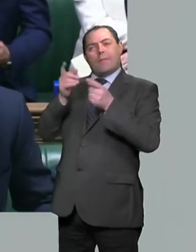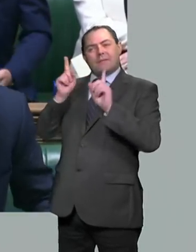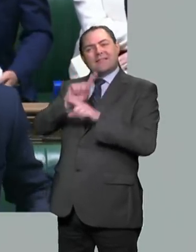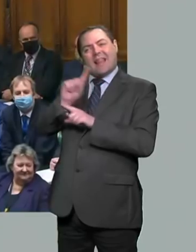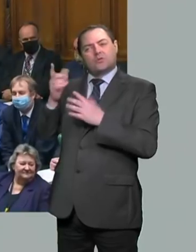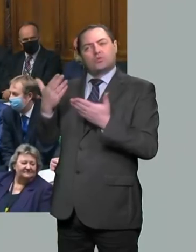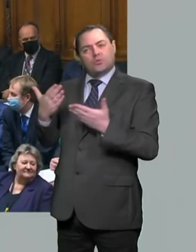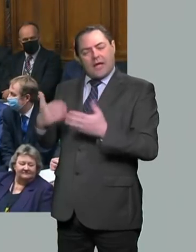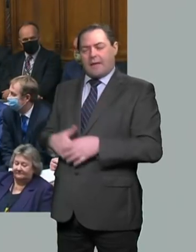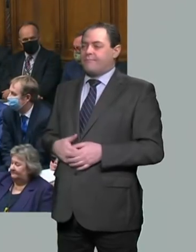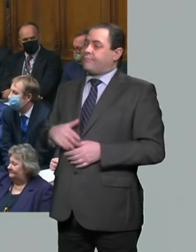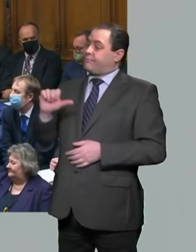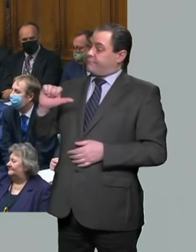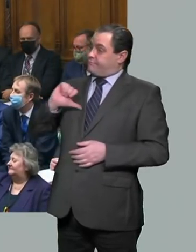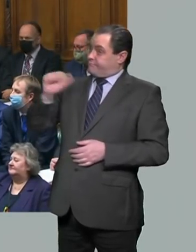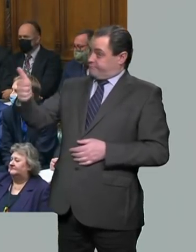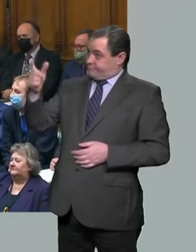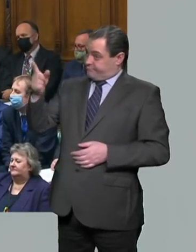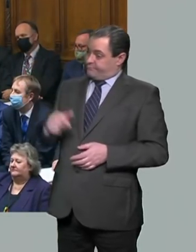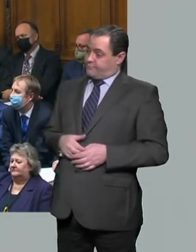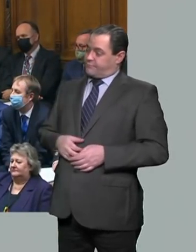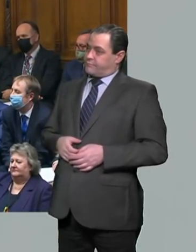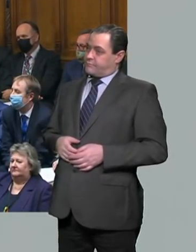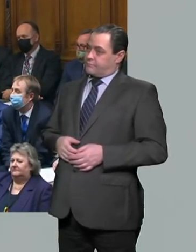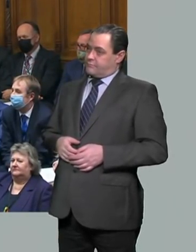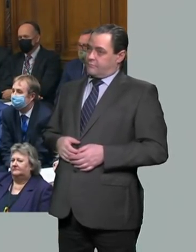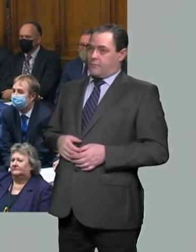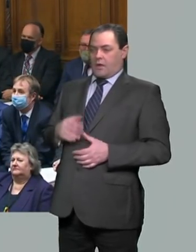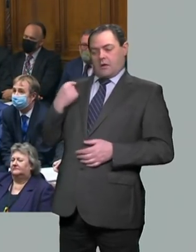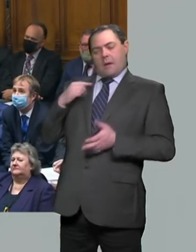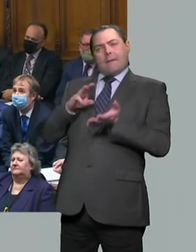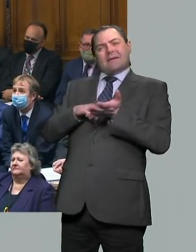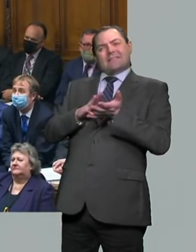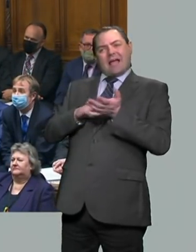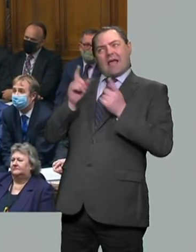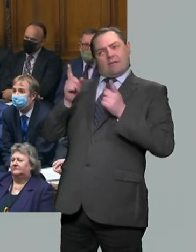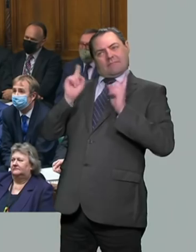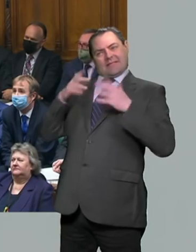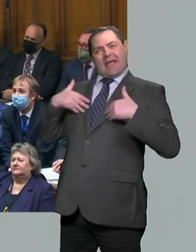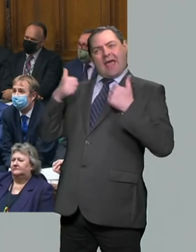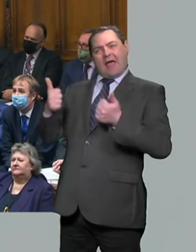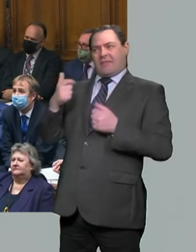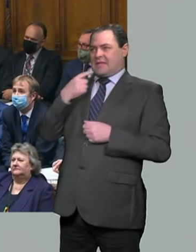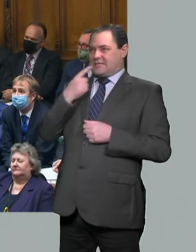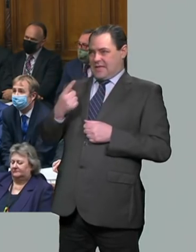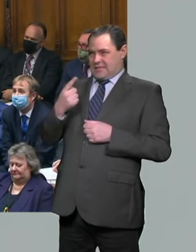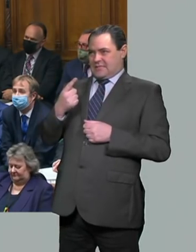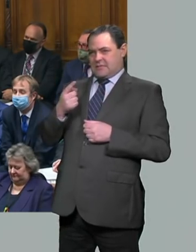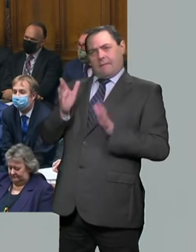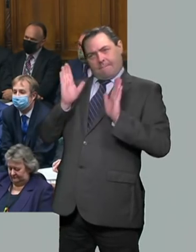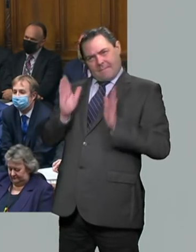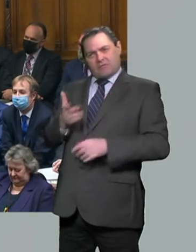today. Esther McVeigh. On Monday, the Secretary of State for Health said